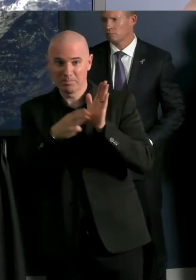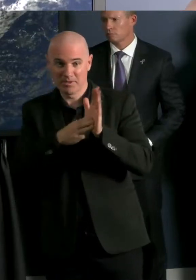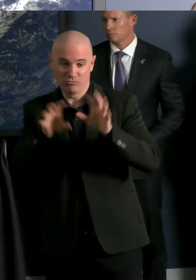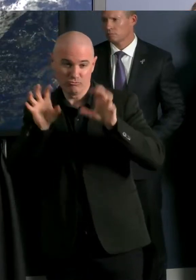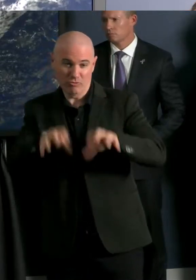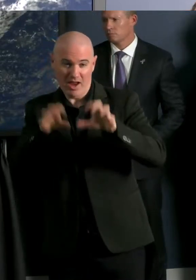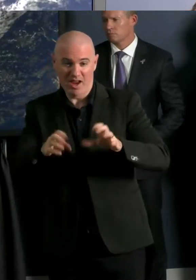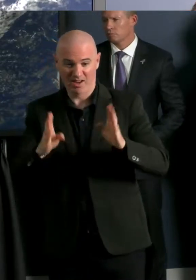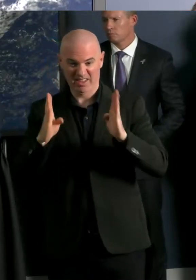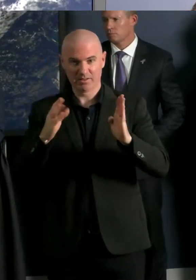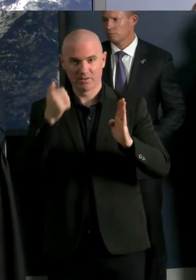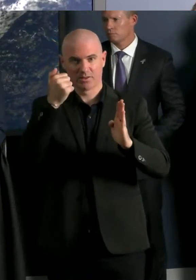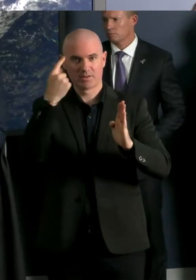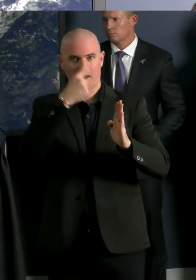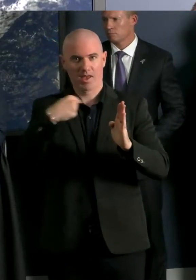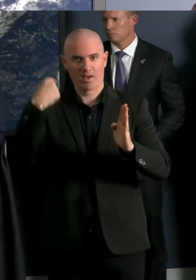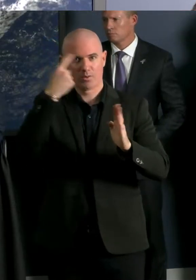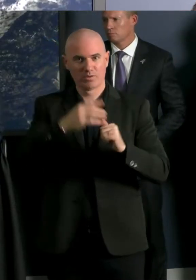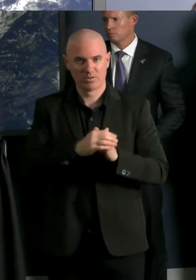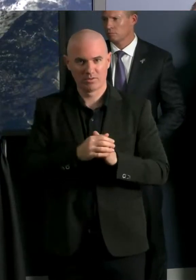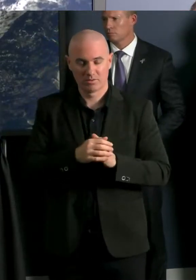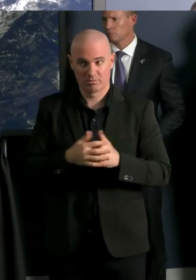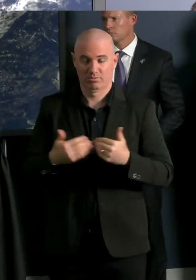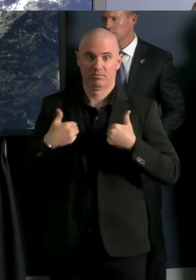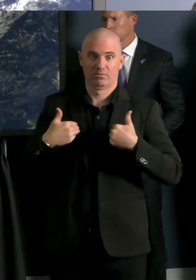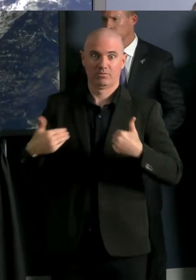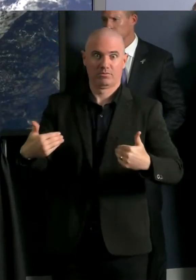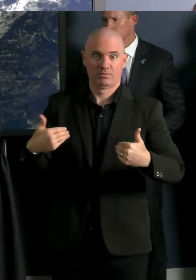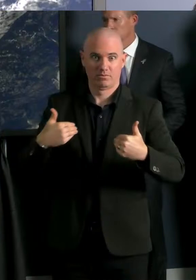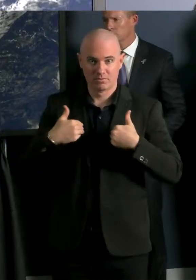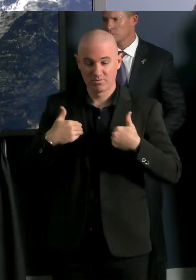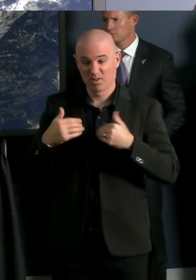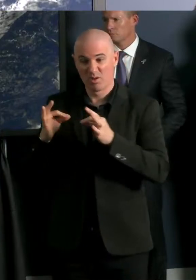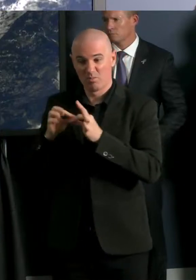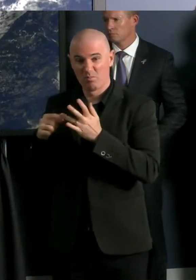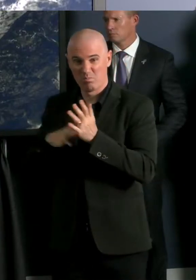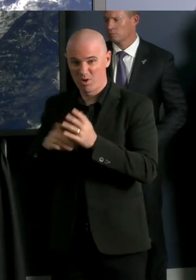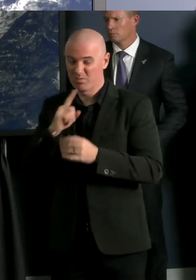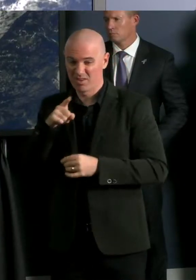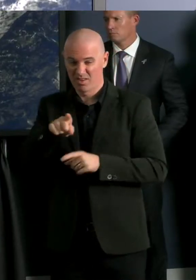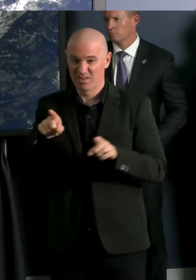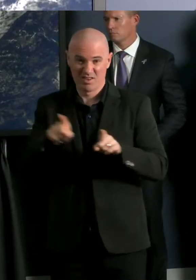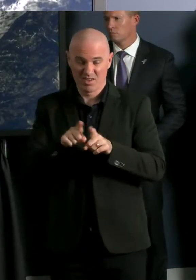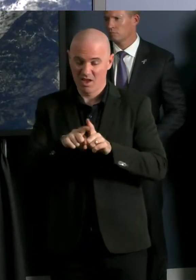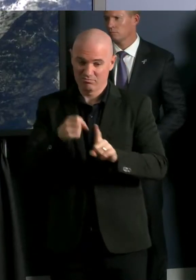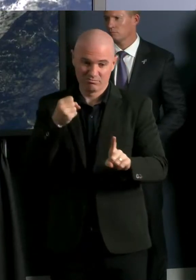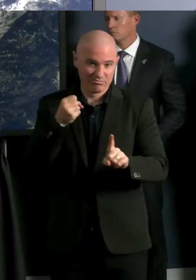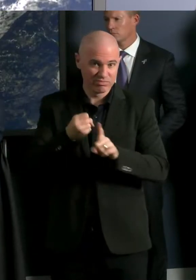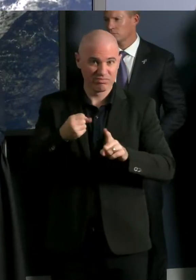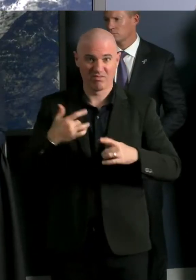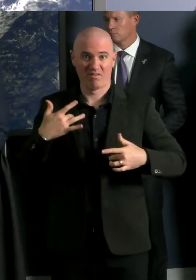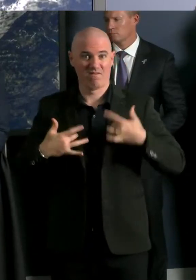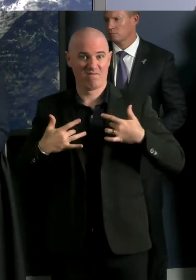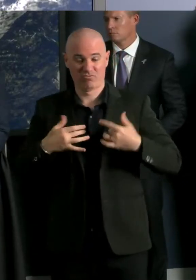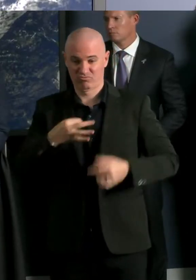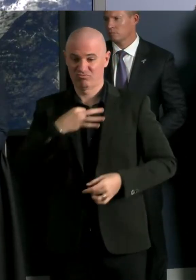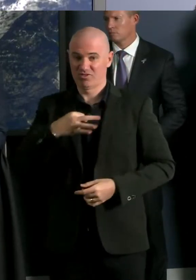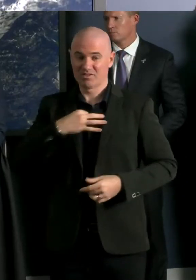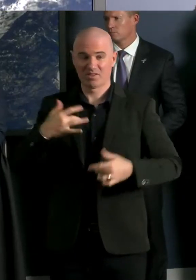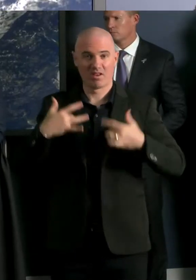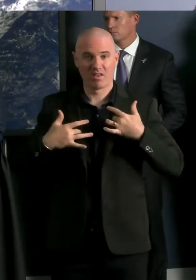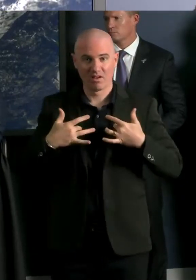6-hour period. That's been described by the Bureau as a life-threatening deluge. That means lives are at risk